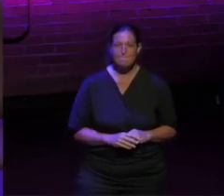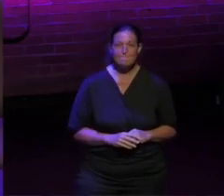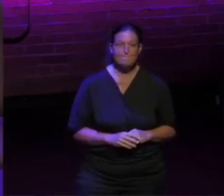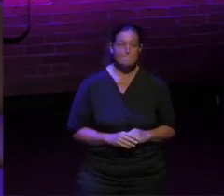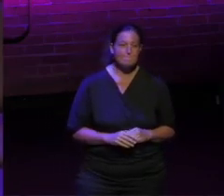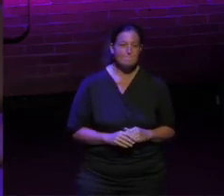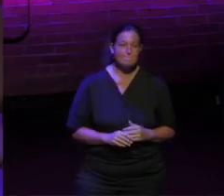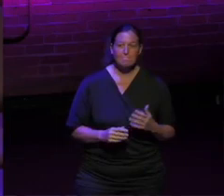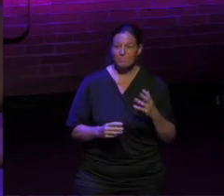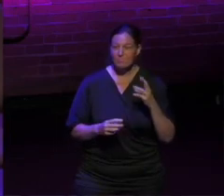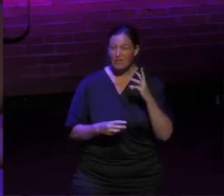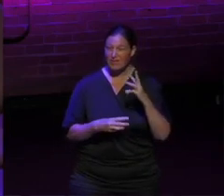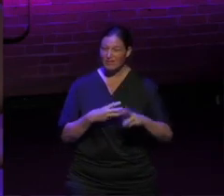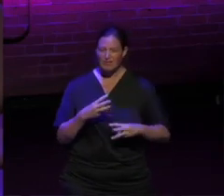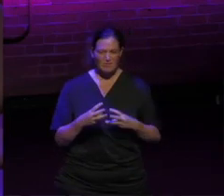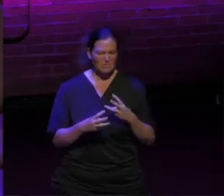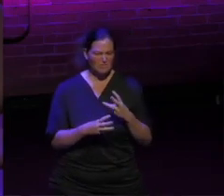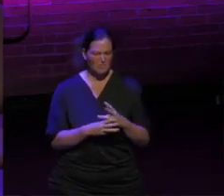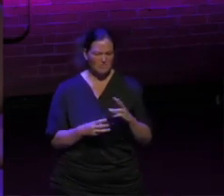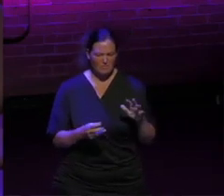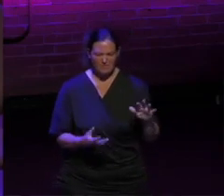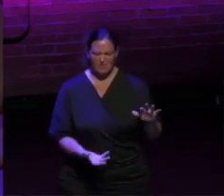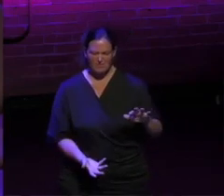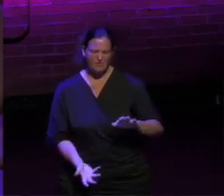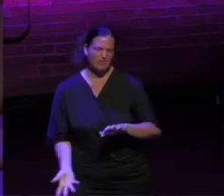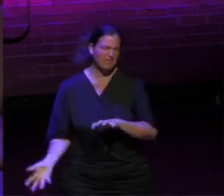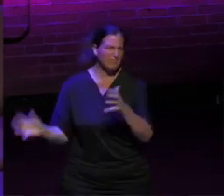In a world so filled with